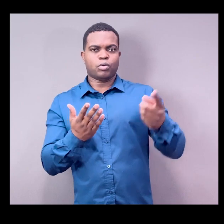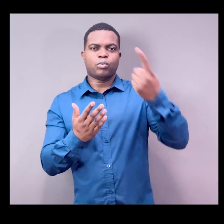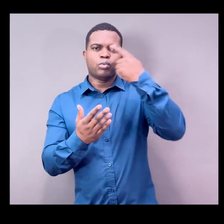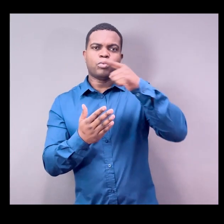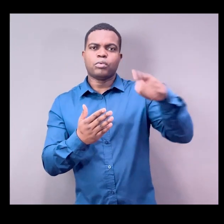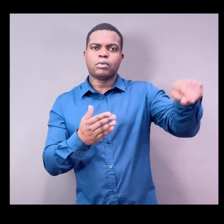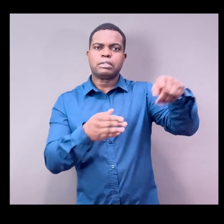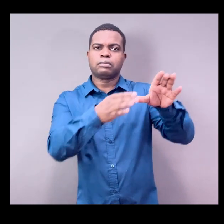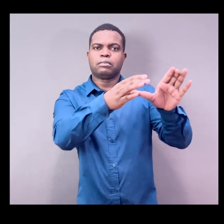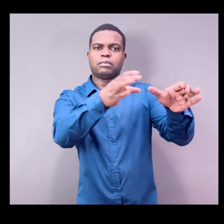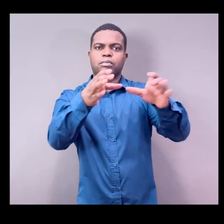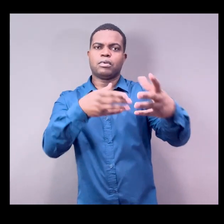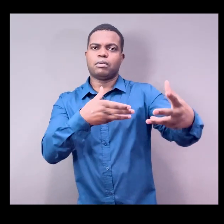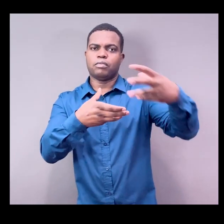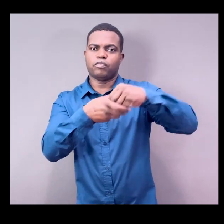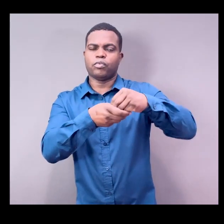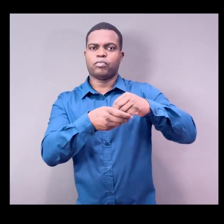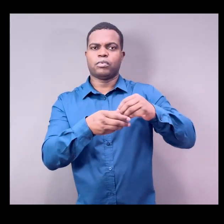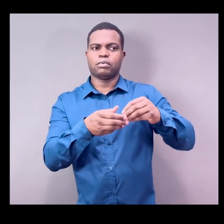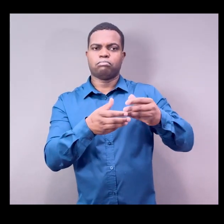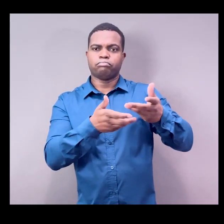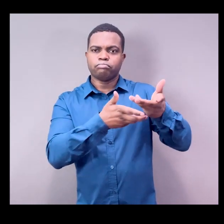involved in the engagement process.